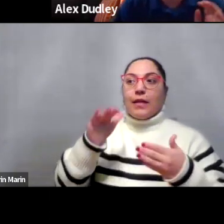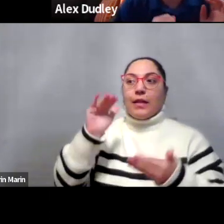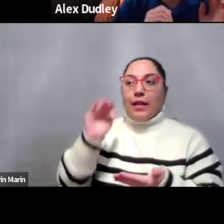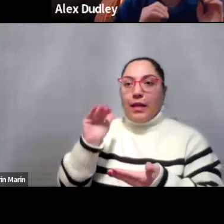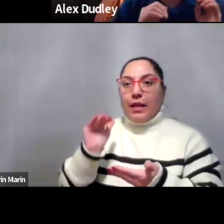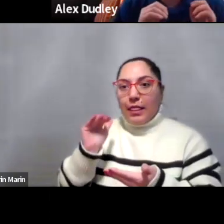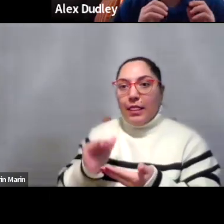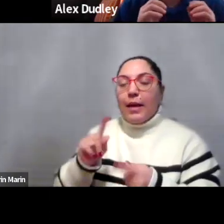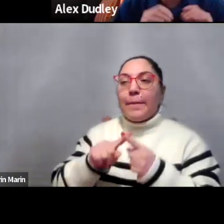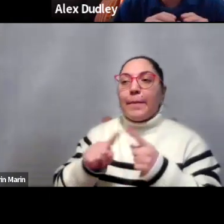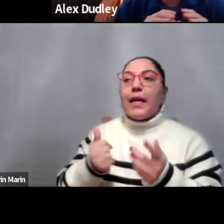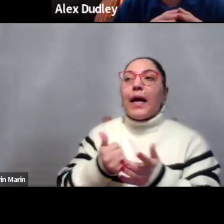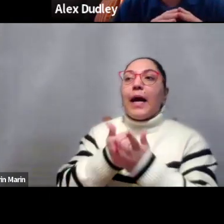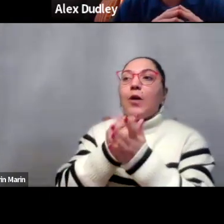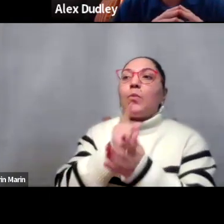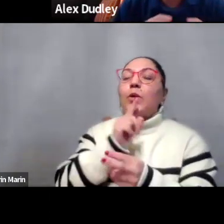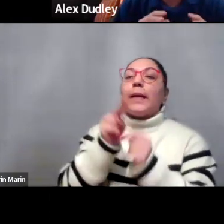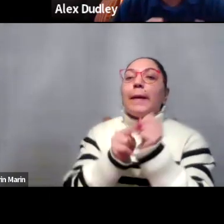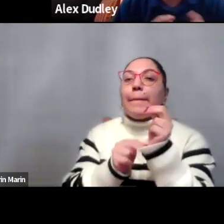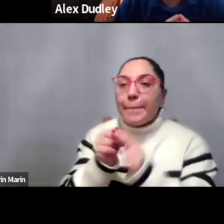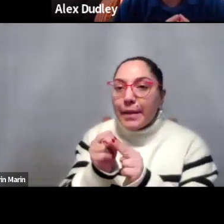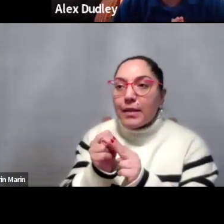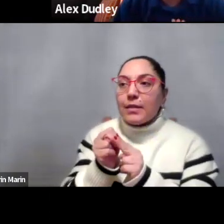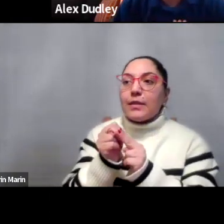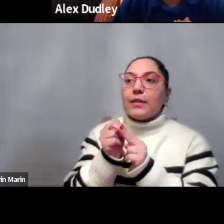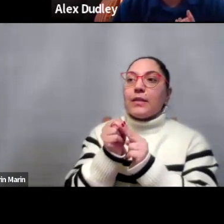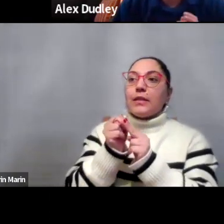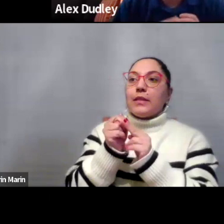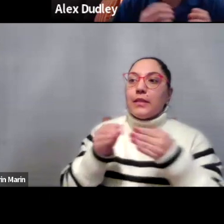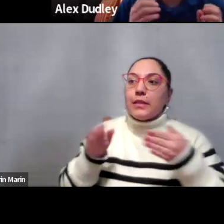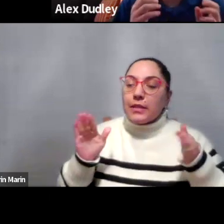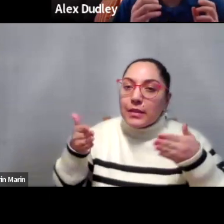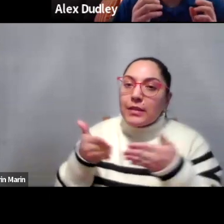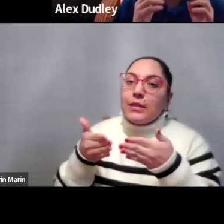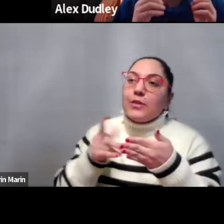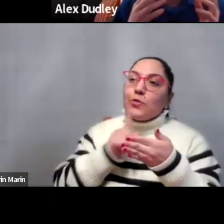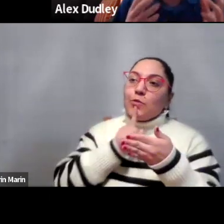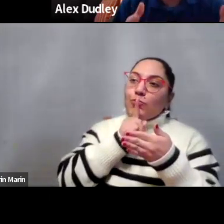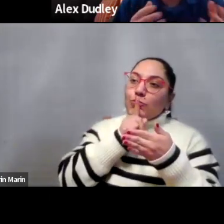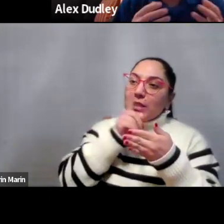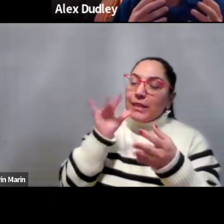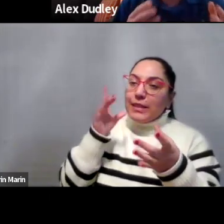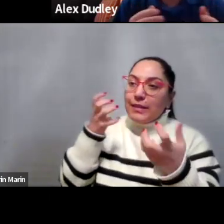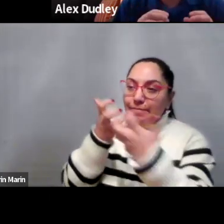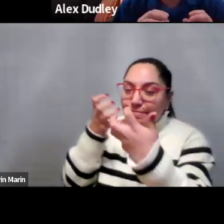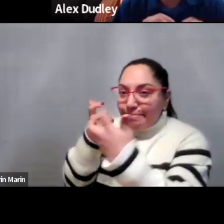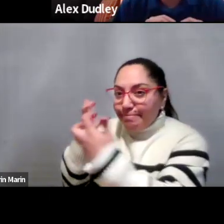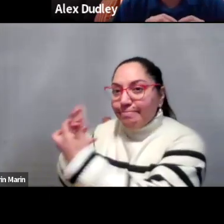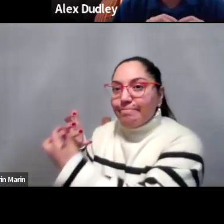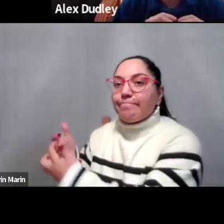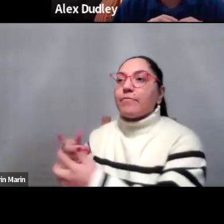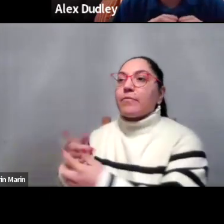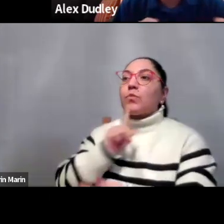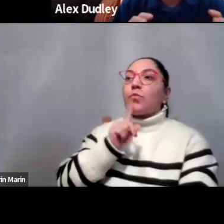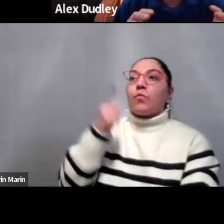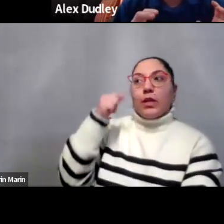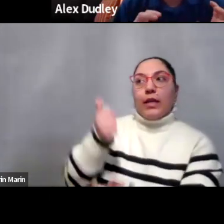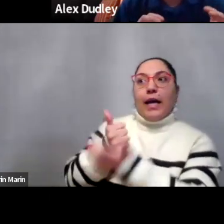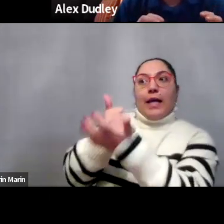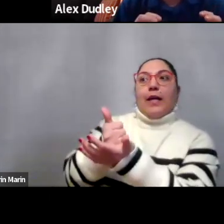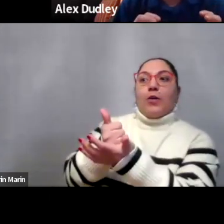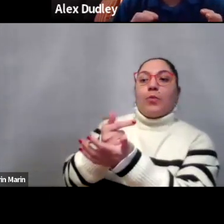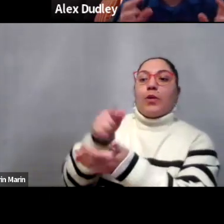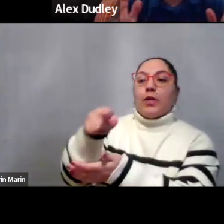we do really tailor these services under the assumption and the idea that